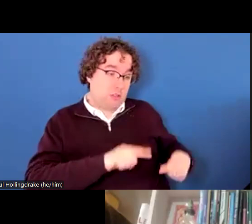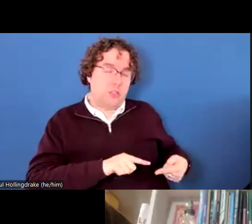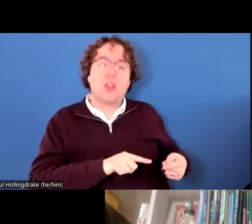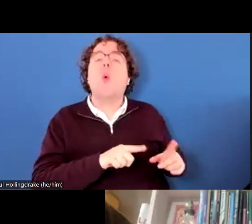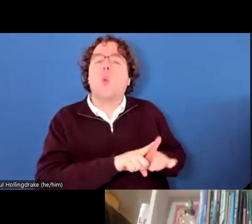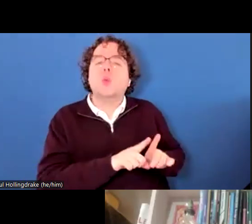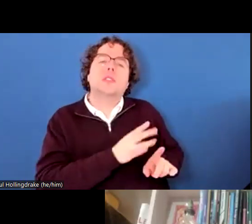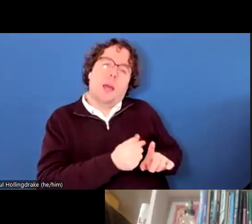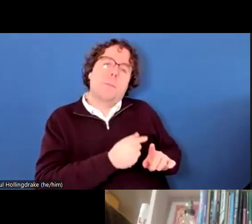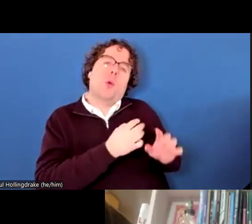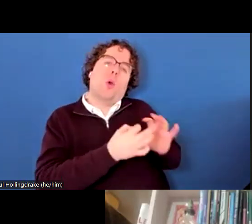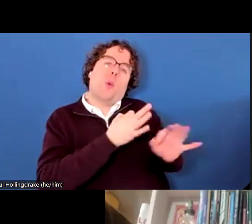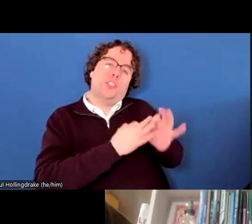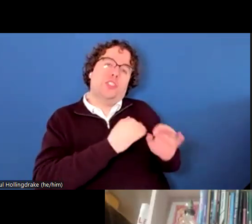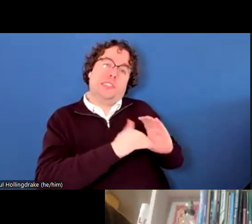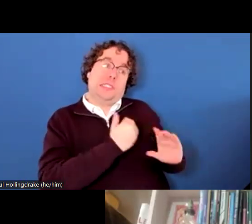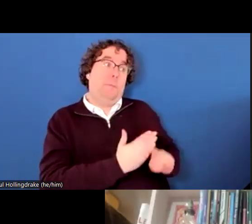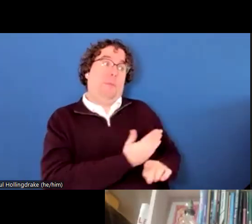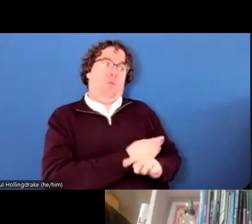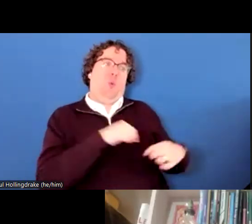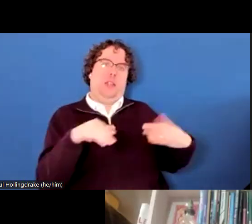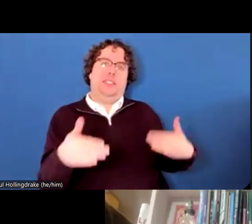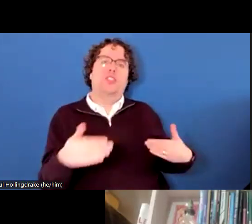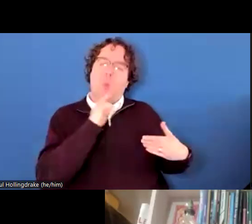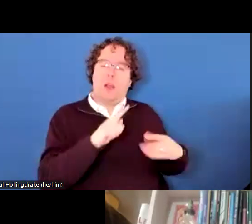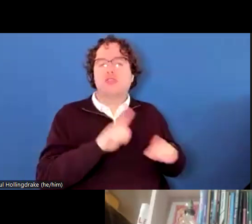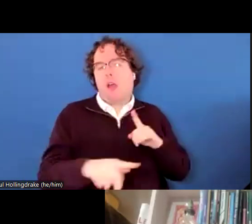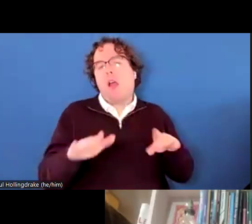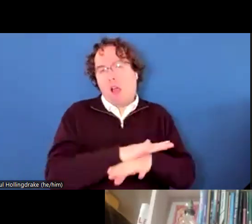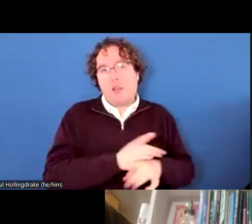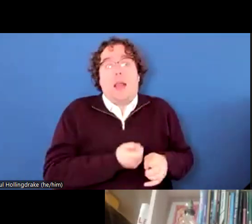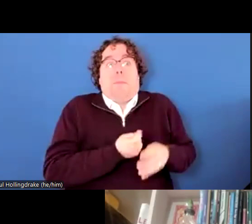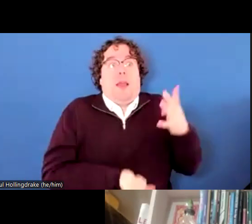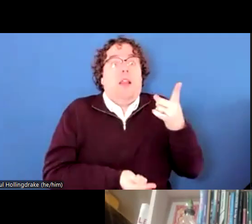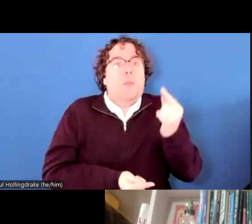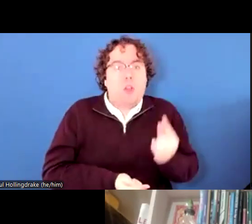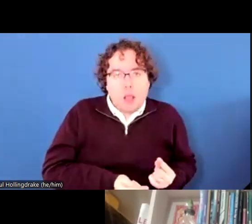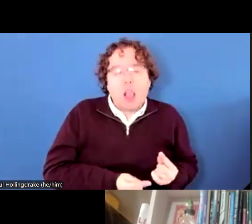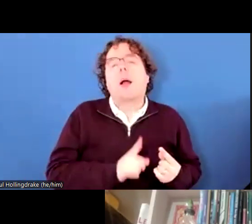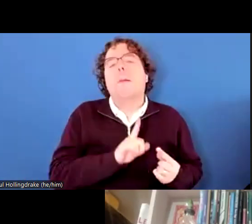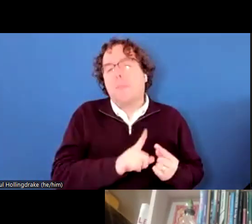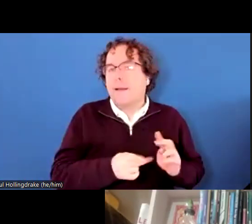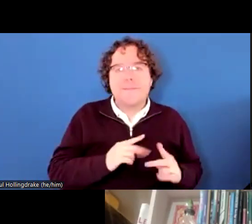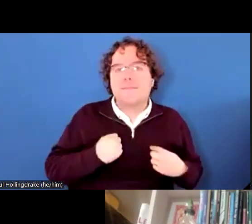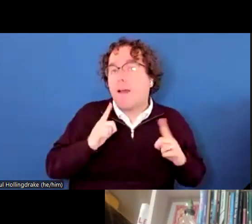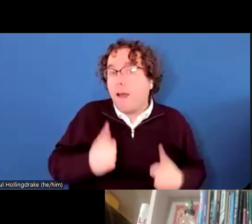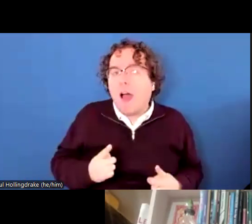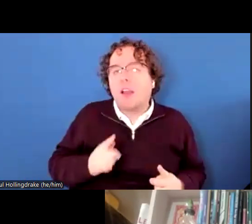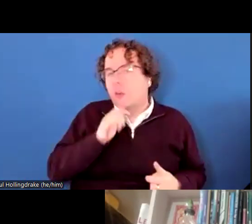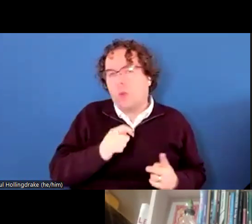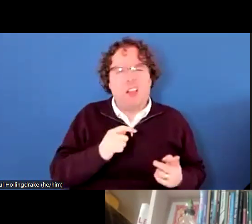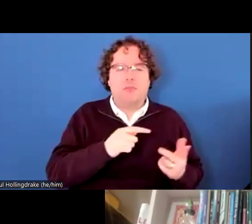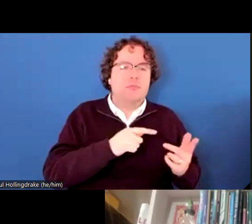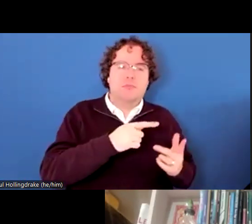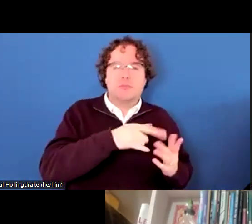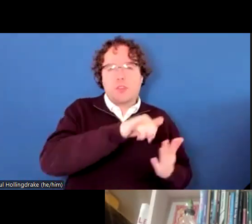in advance as well. So as I say, I'm going to get to as many of these as I can. And if we can't, we'll answer them on a Word document, which we'll put